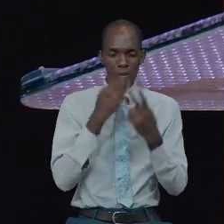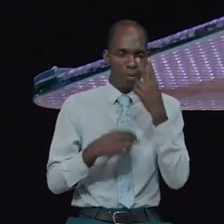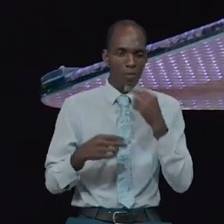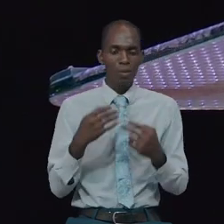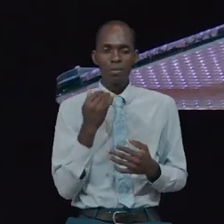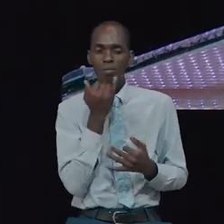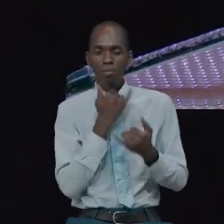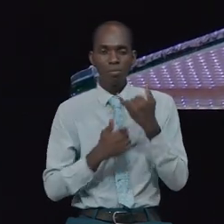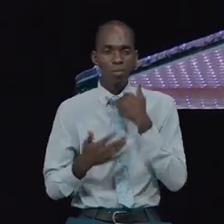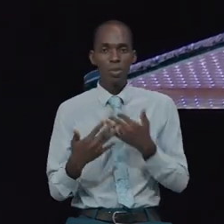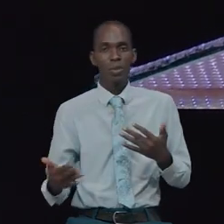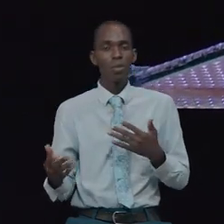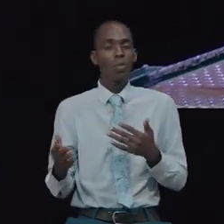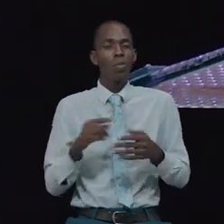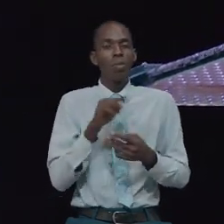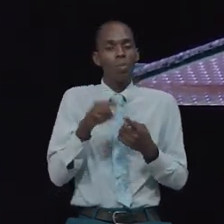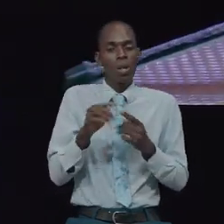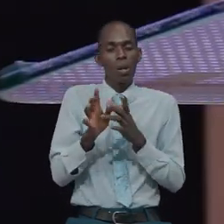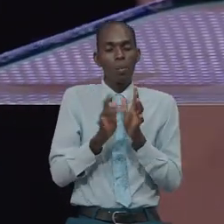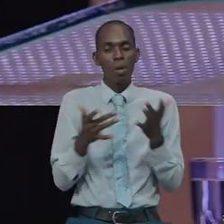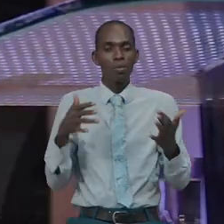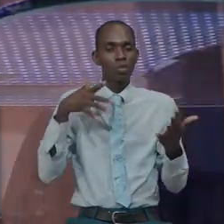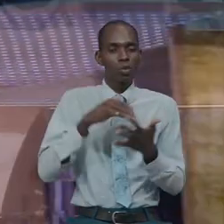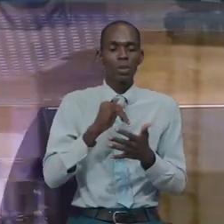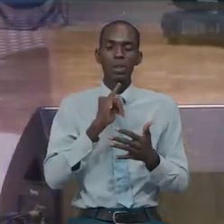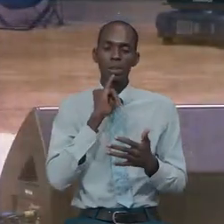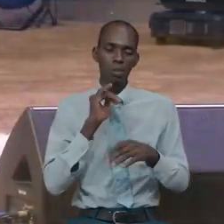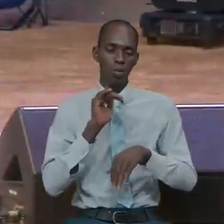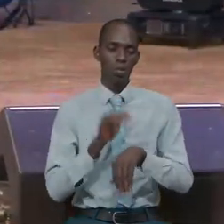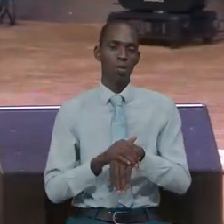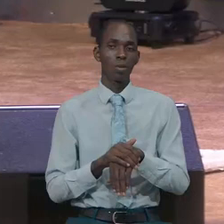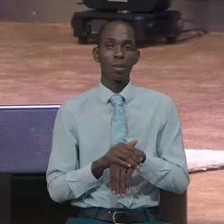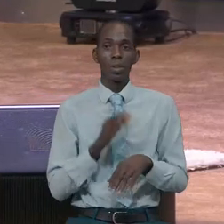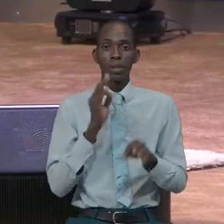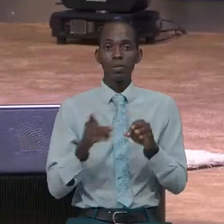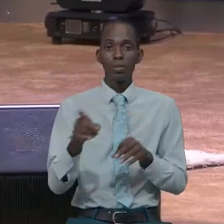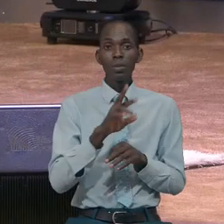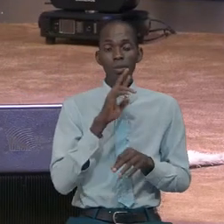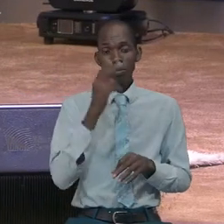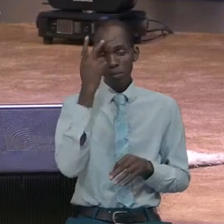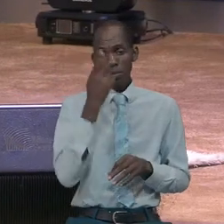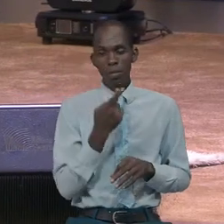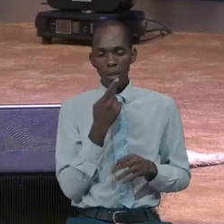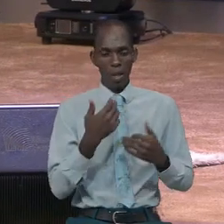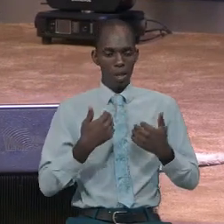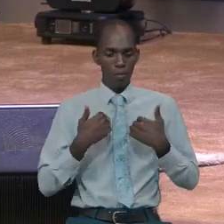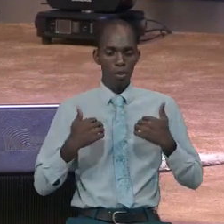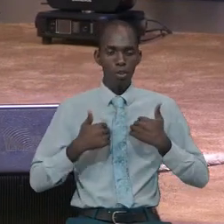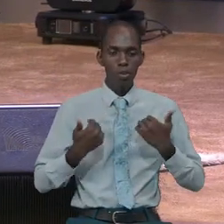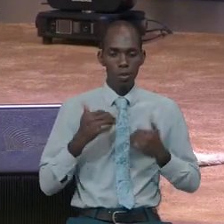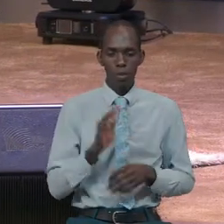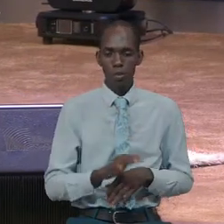when the Bible study is going on. If you are a parent having teenage children and